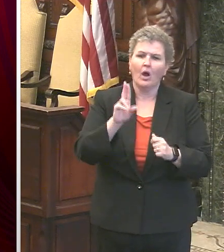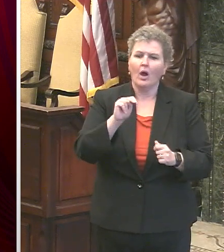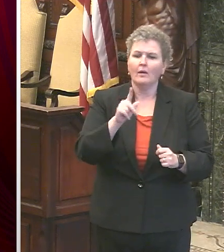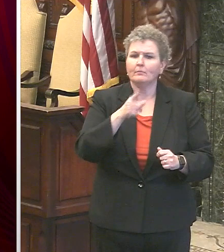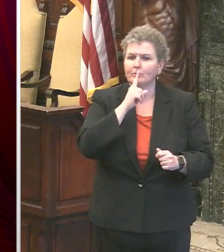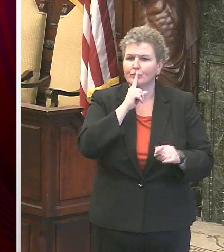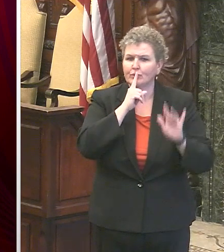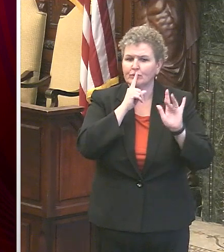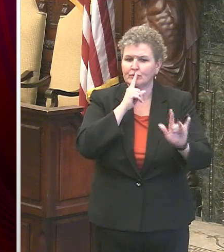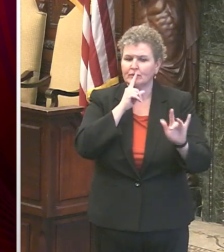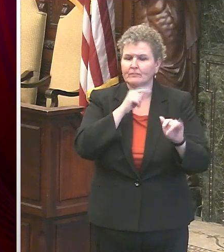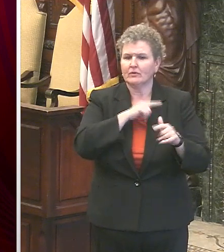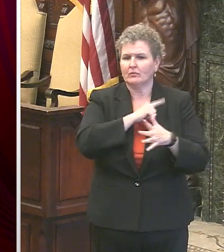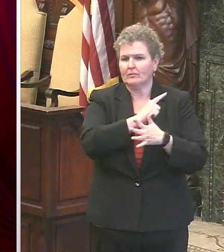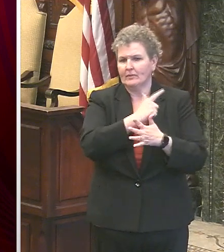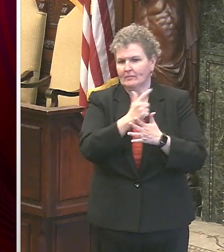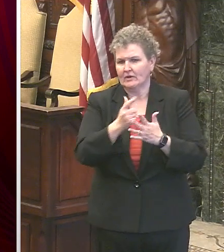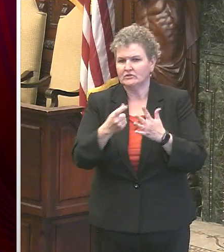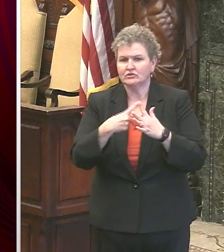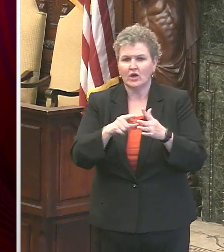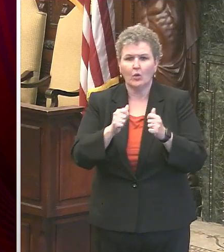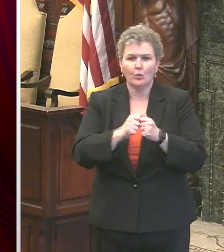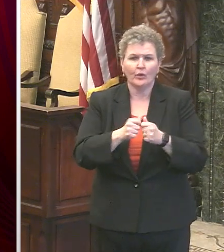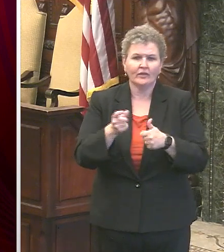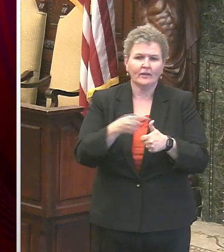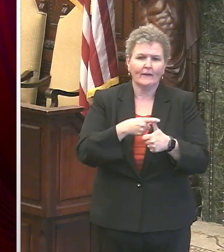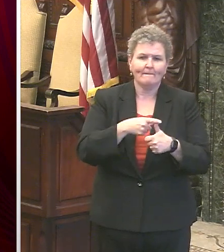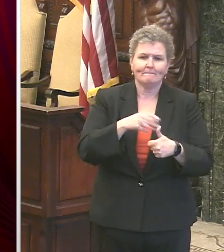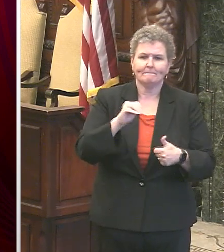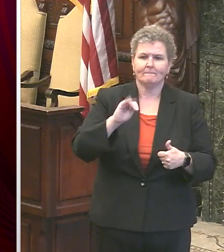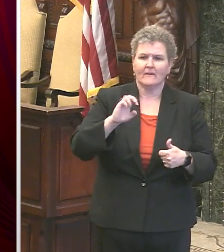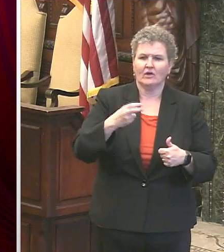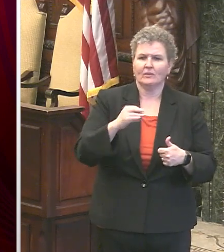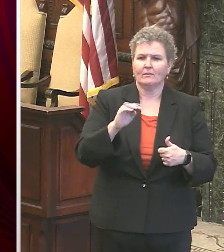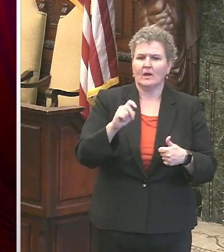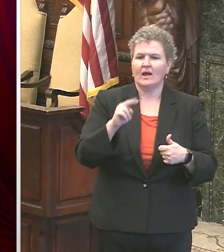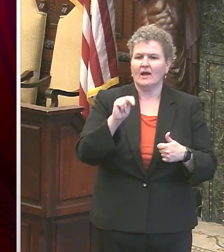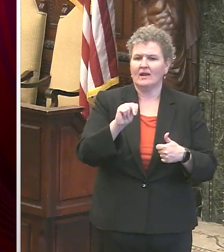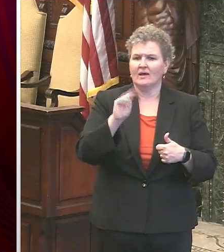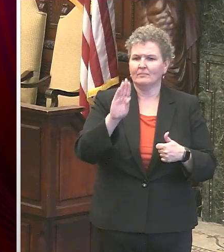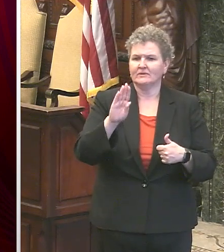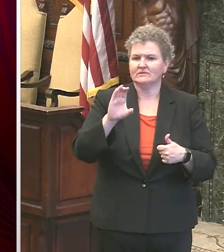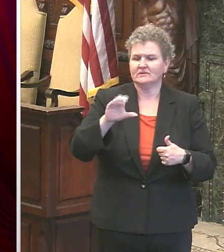ask their questions. And we will start with Mitch Blocker of NBC 10.